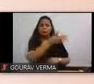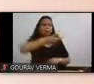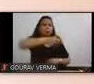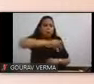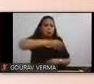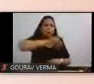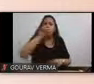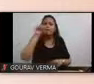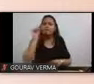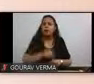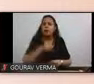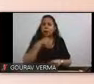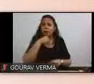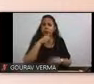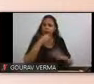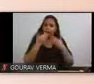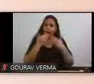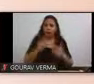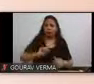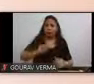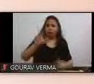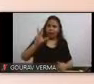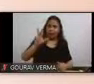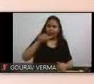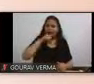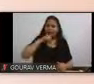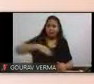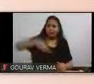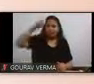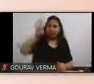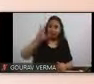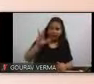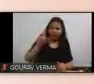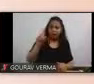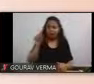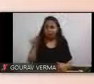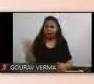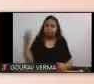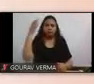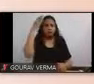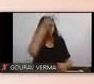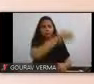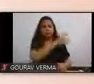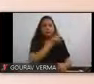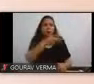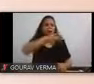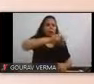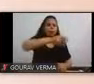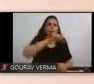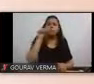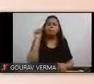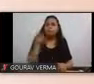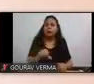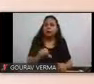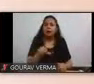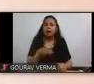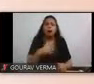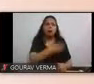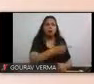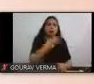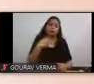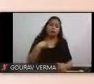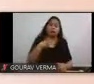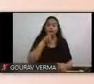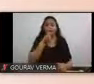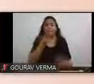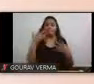can't even wash his hands. And we are talking about integration in regular system. Hum log integration ki